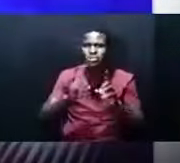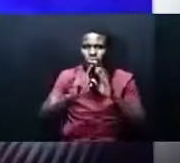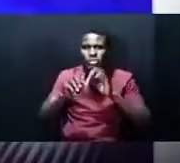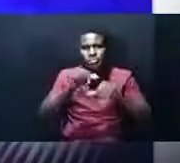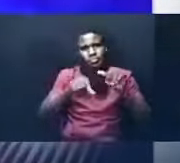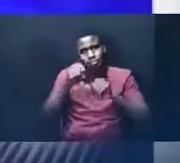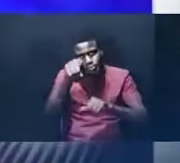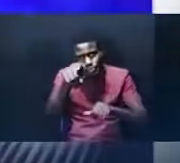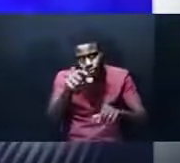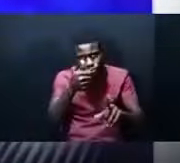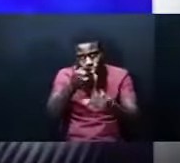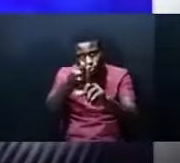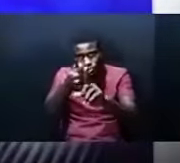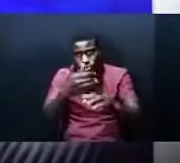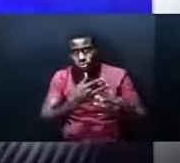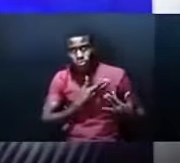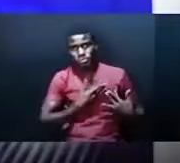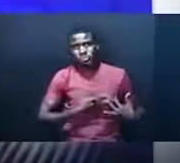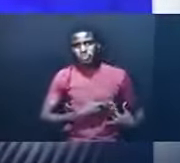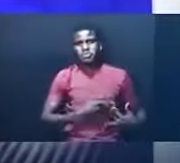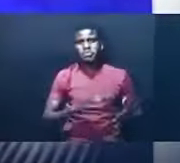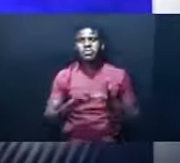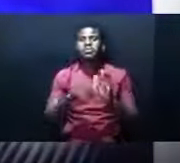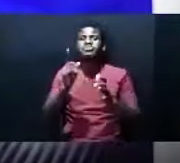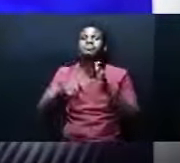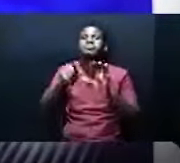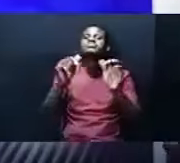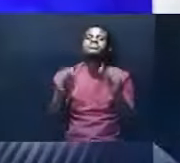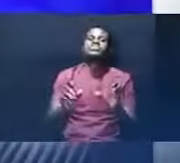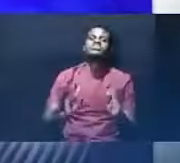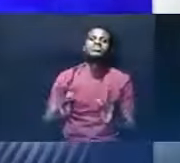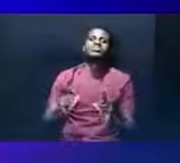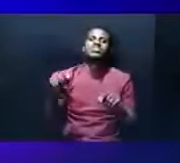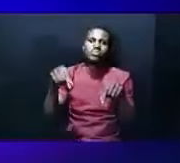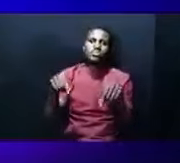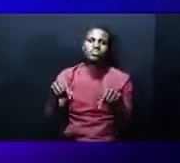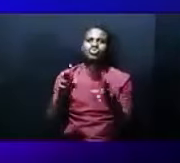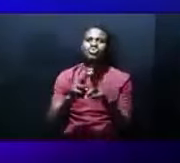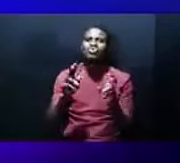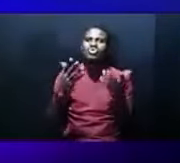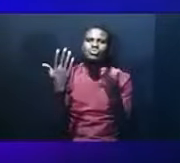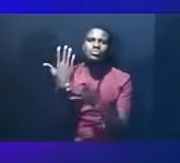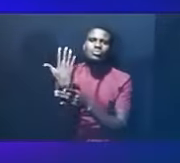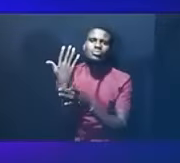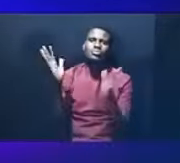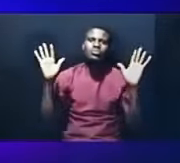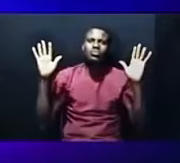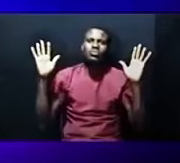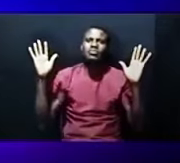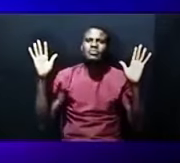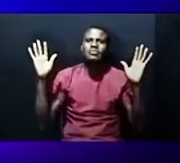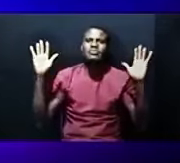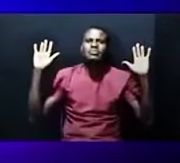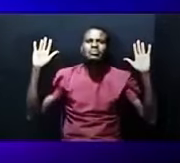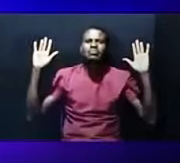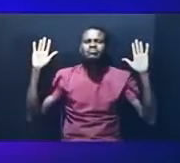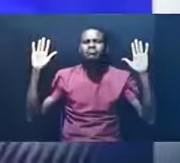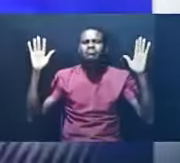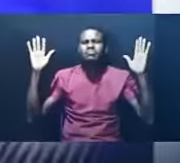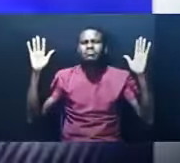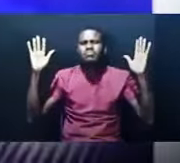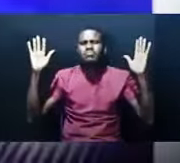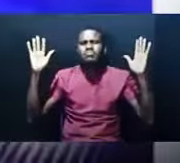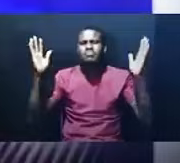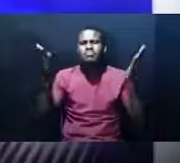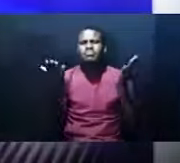do today. Shall we lift up our hands and let us firstly thank God